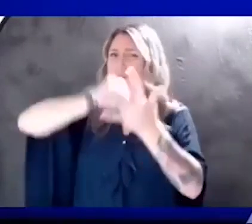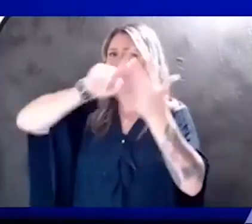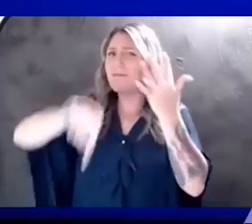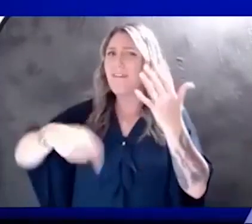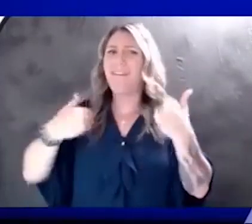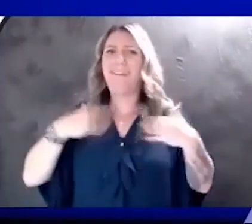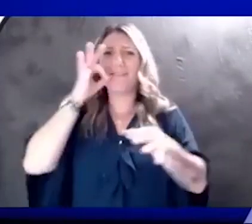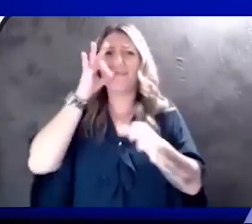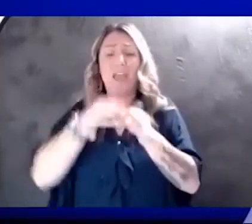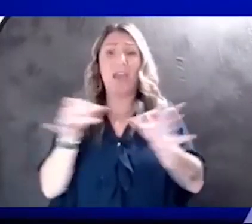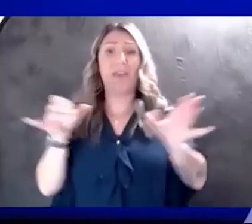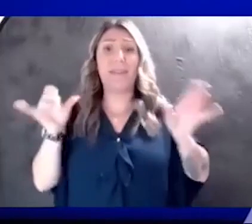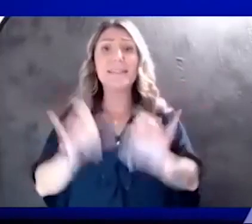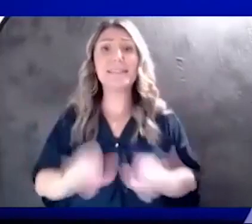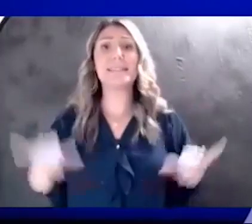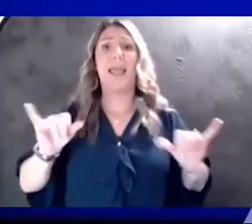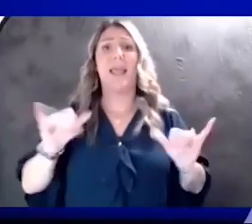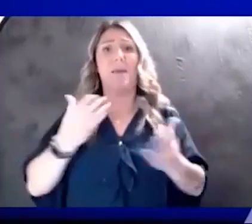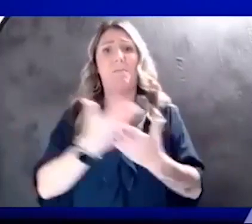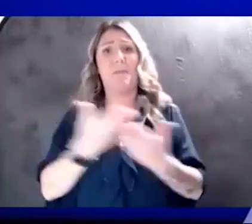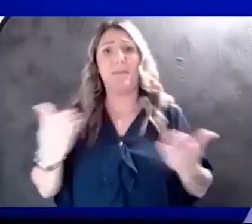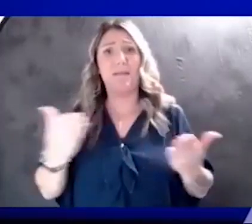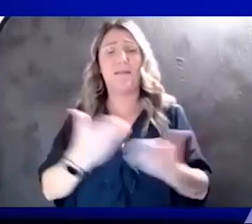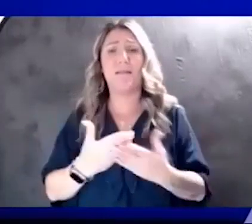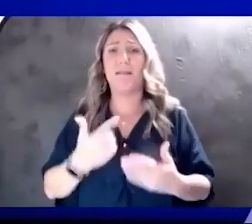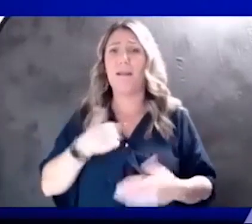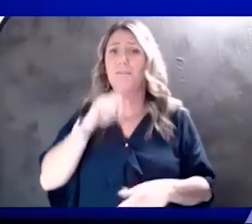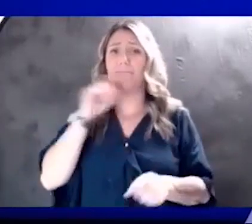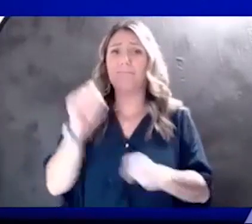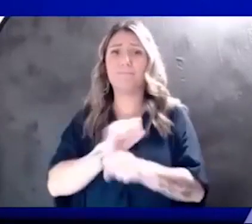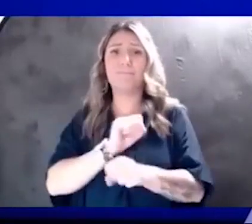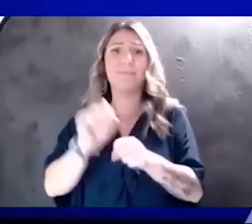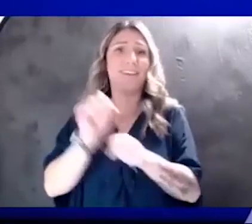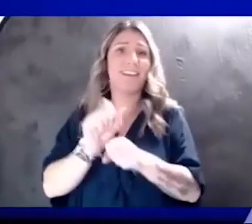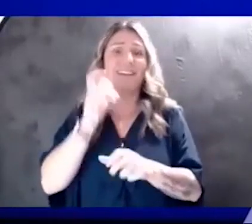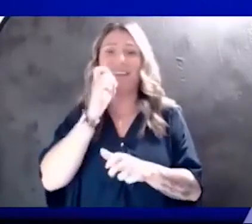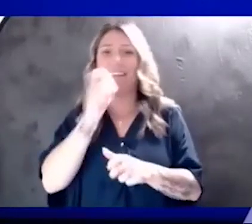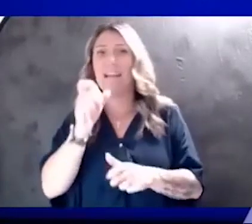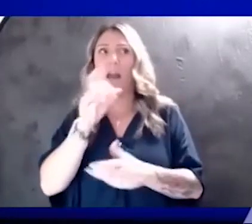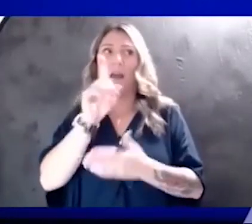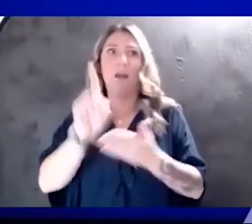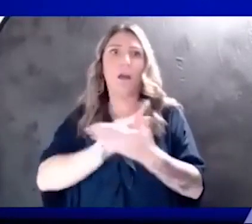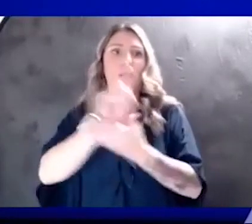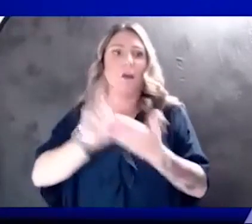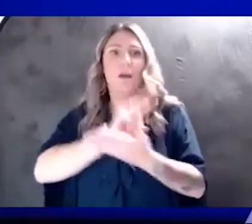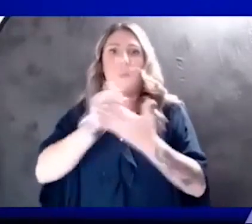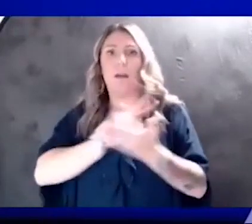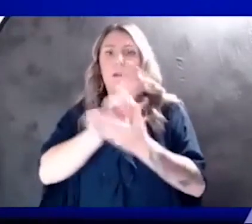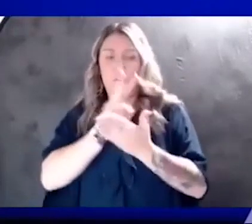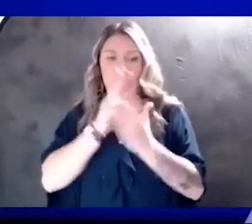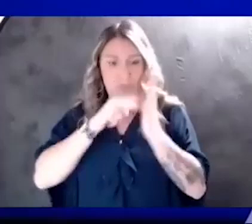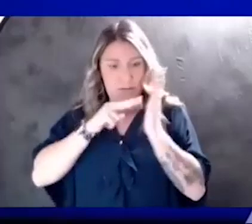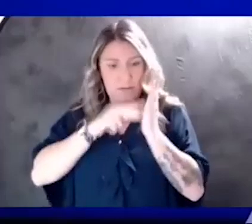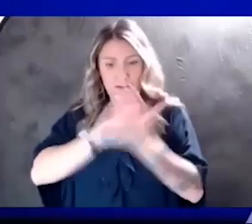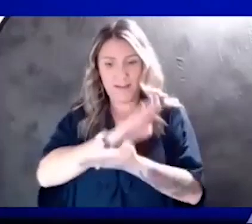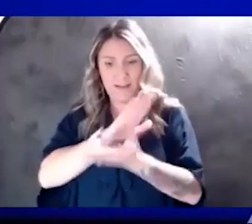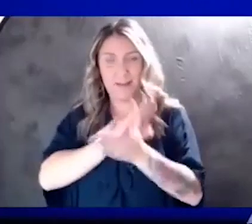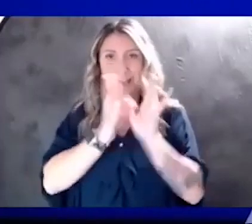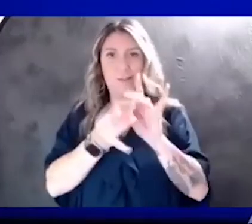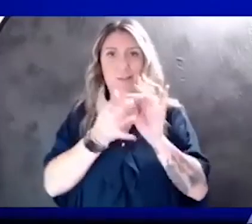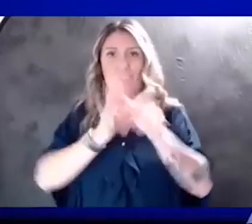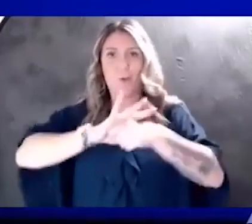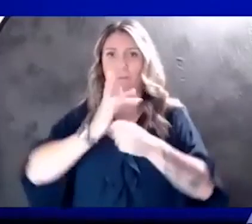thing. I'm guarantee you not spending every hour I can reading papers about COVID, trying to understand